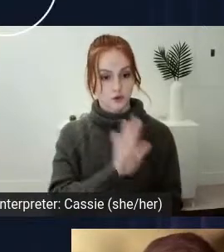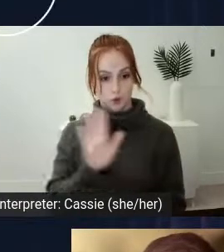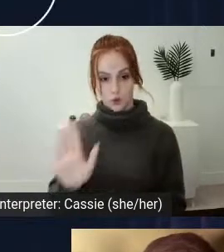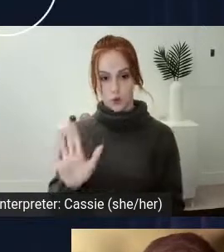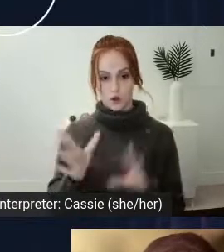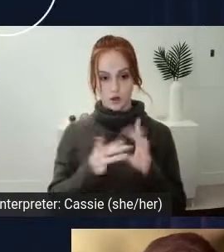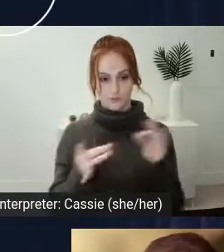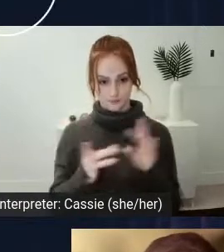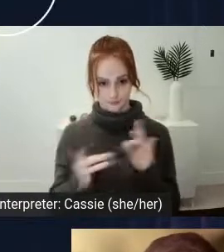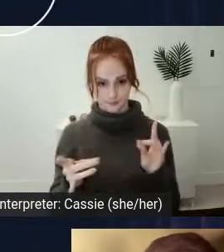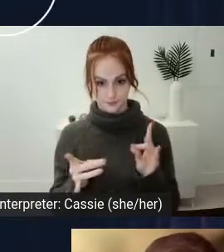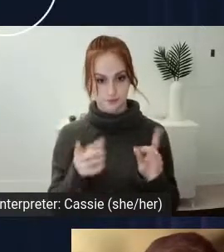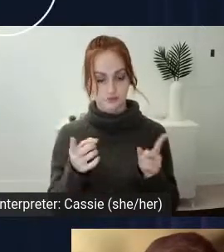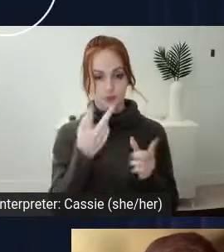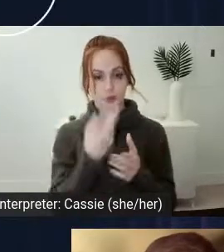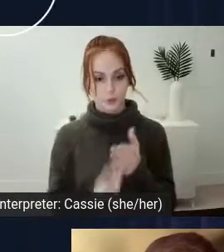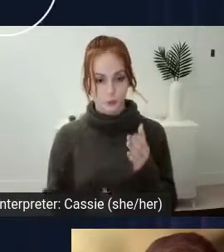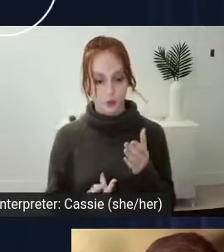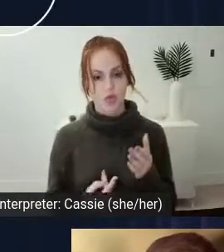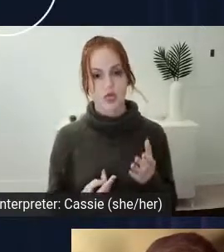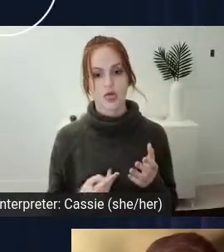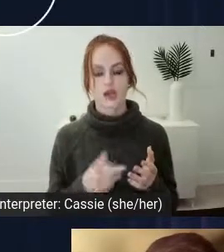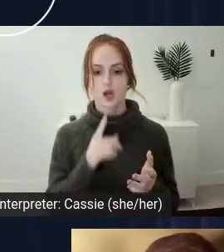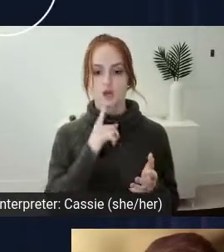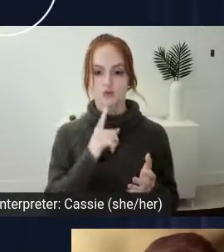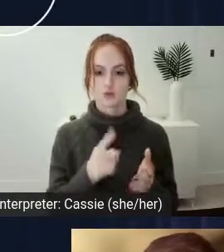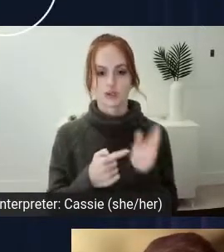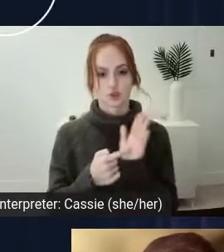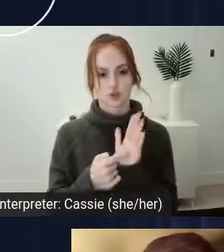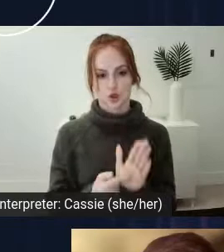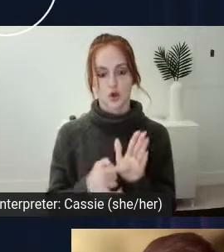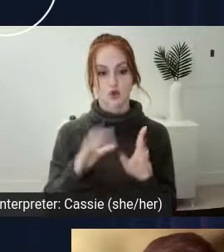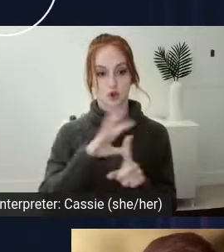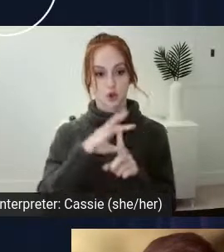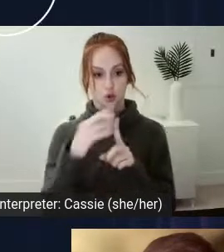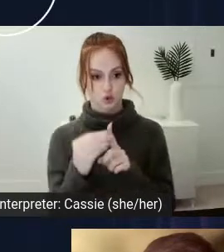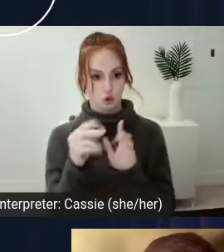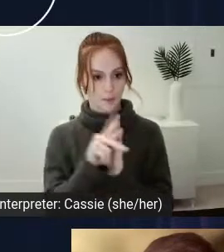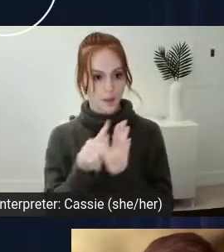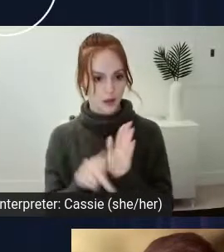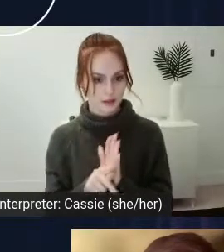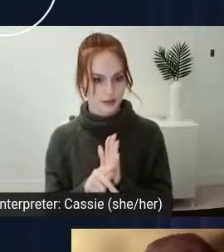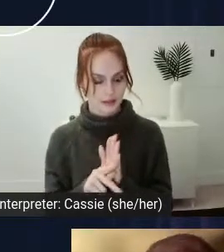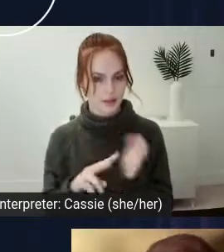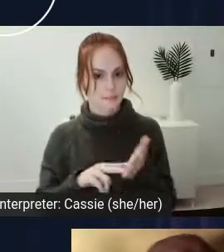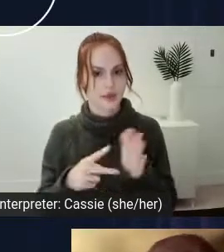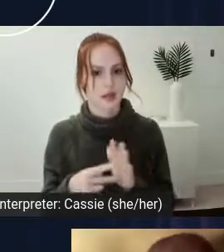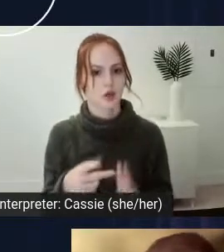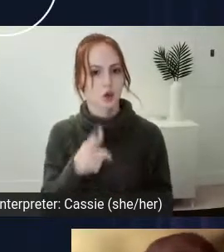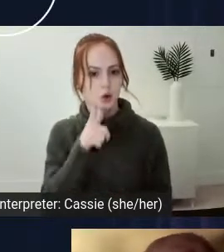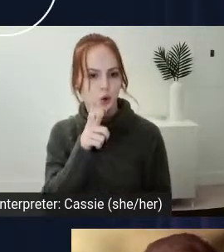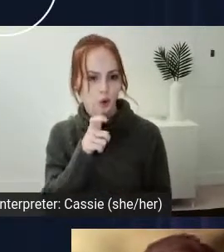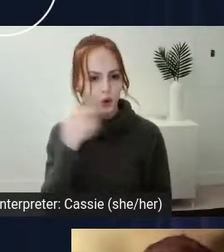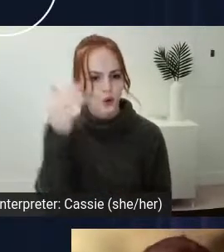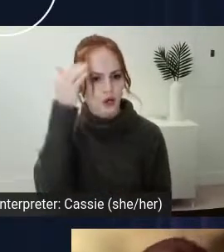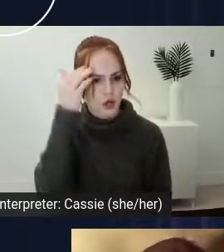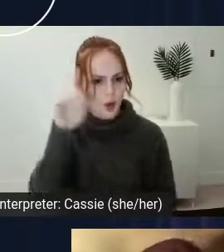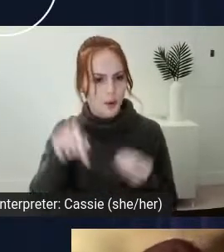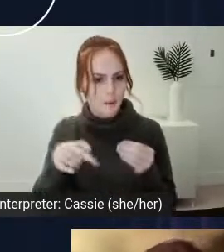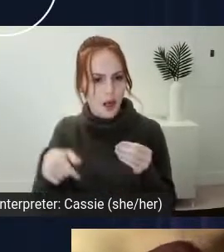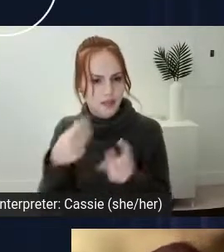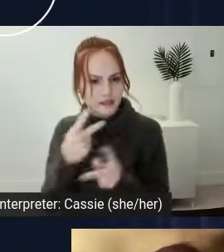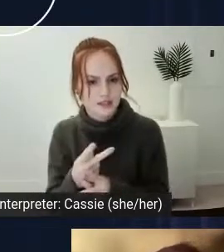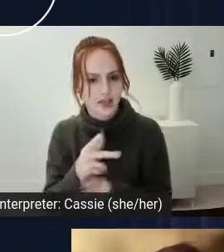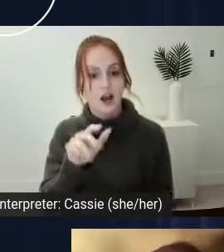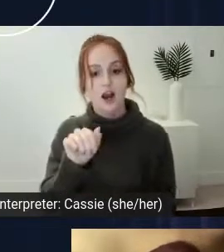implies the cultural policy, like, who can know about this care? Like Aviva, you